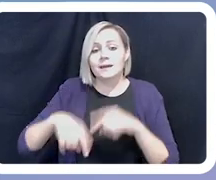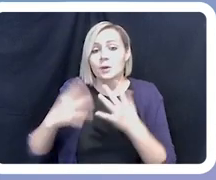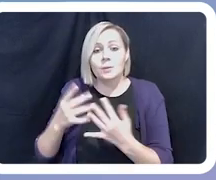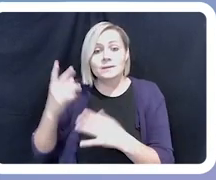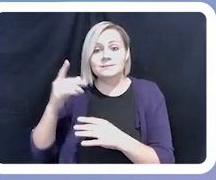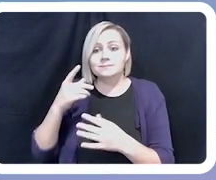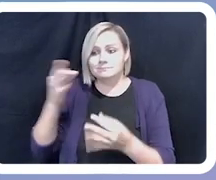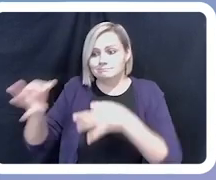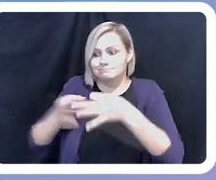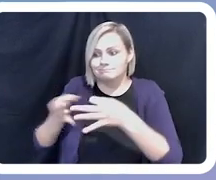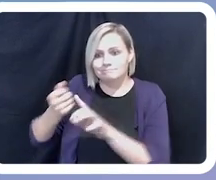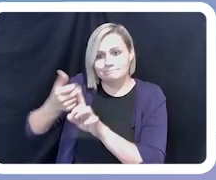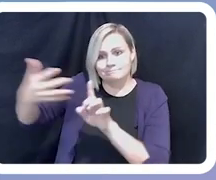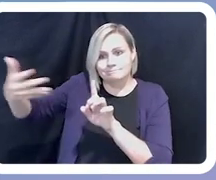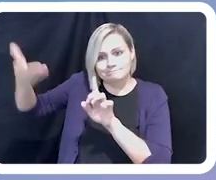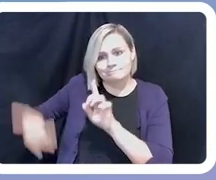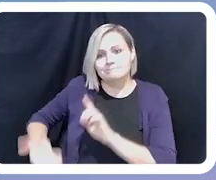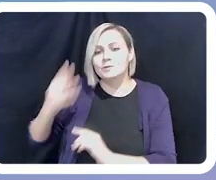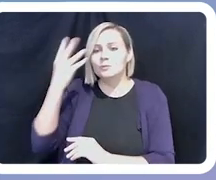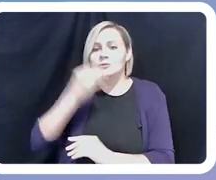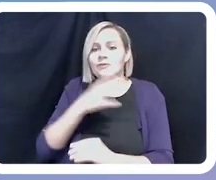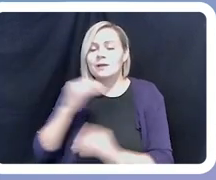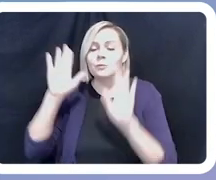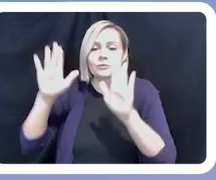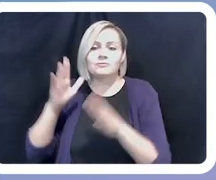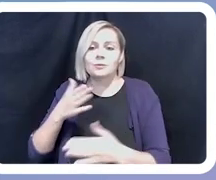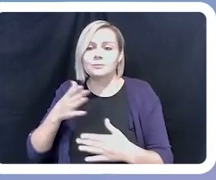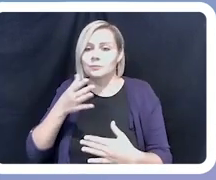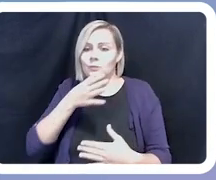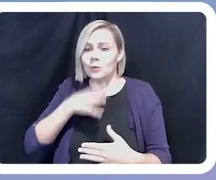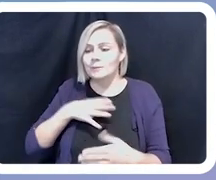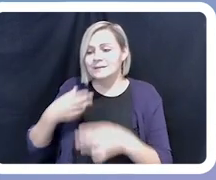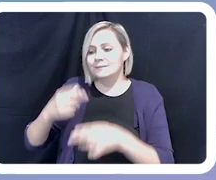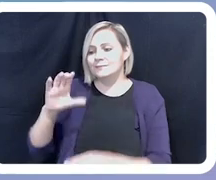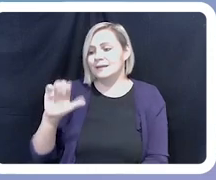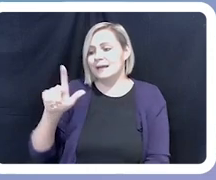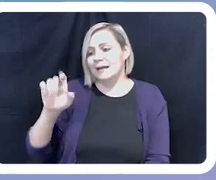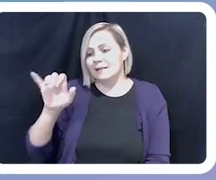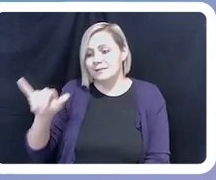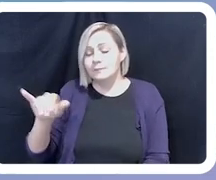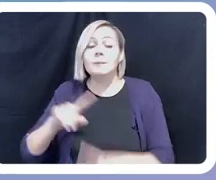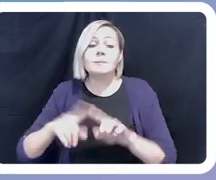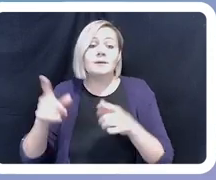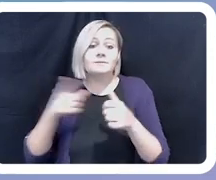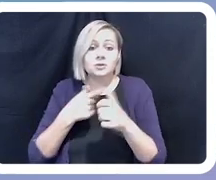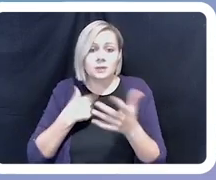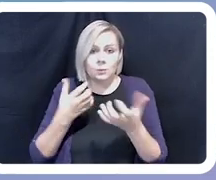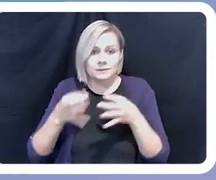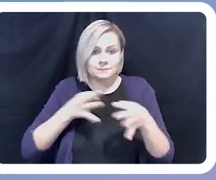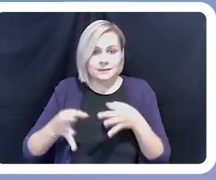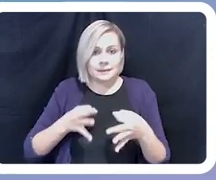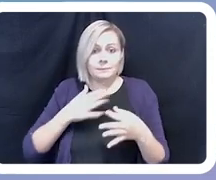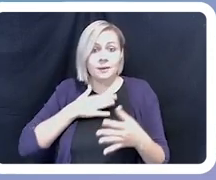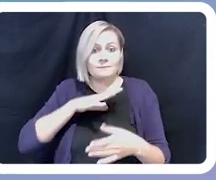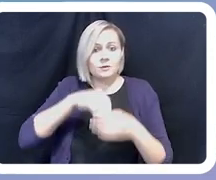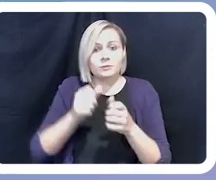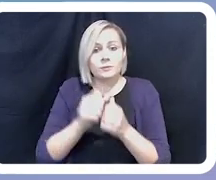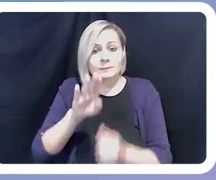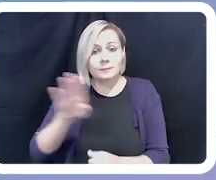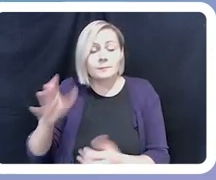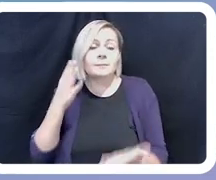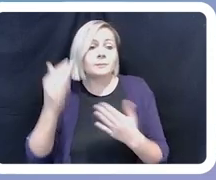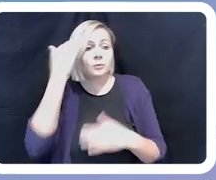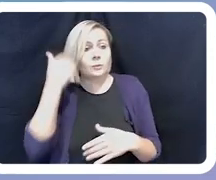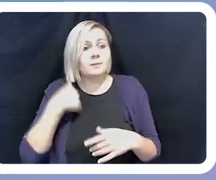all about this beautiful and wonderful young lady, Kaylee, right here. But first, I want to tell you a little bit about my involvement with Best Buddies. You may know me from